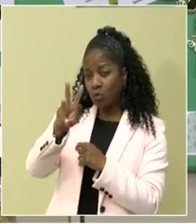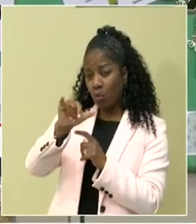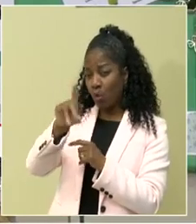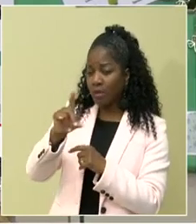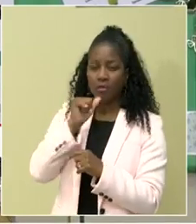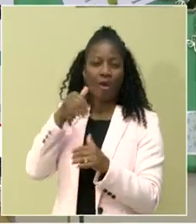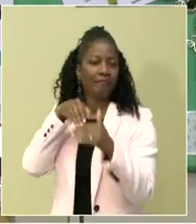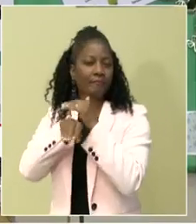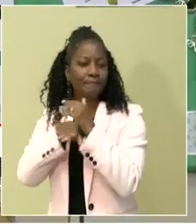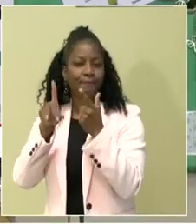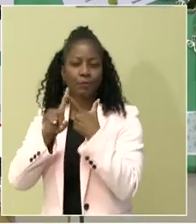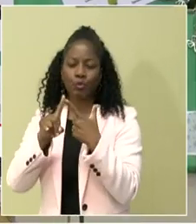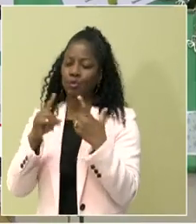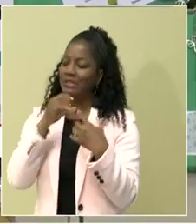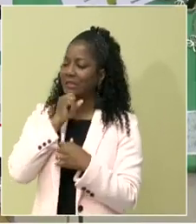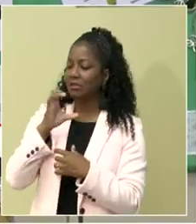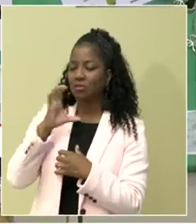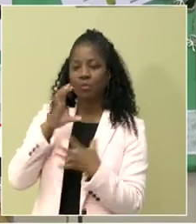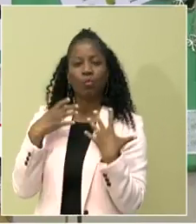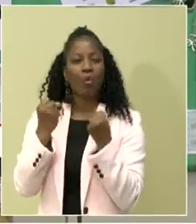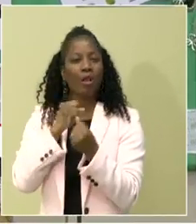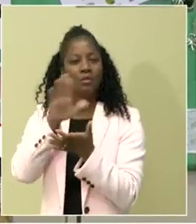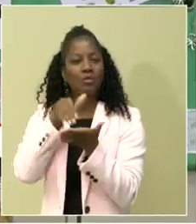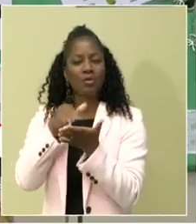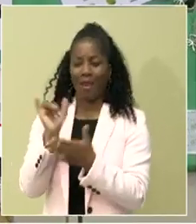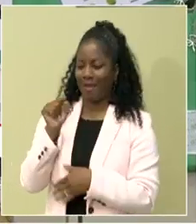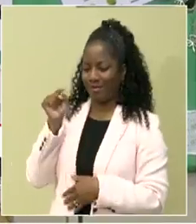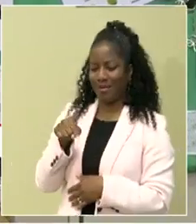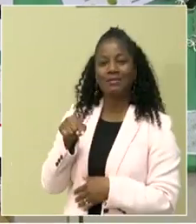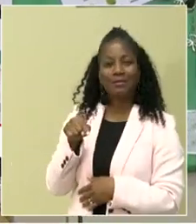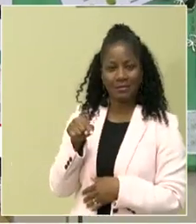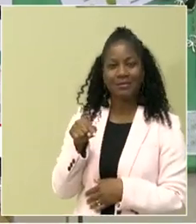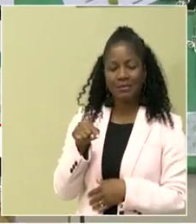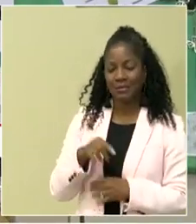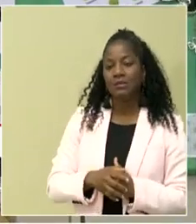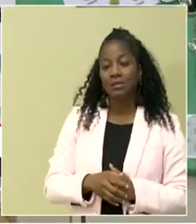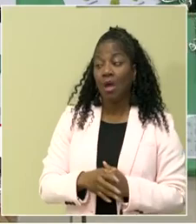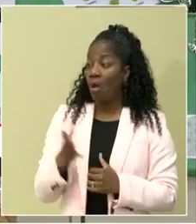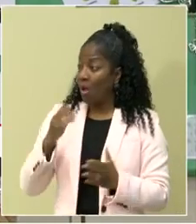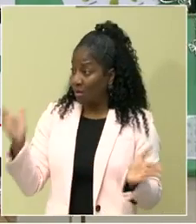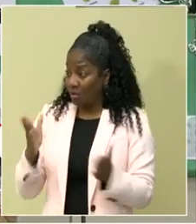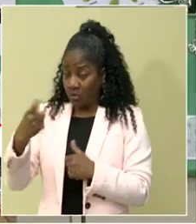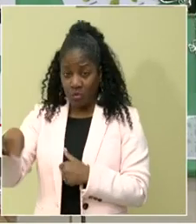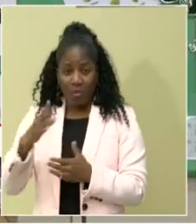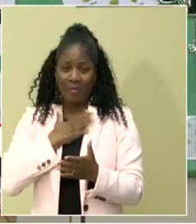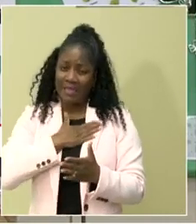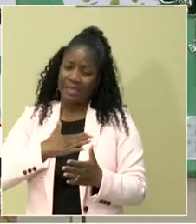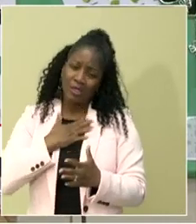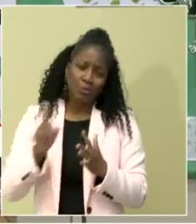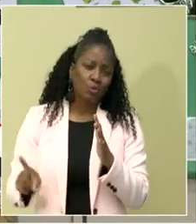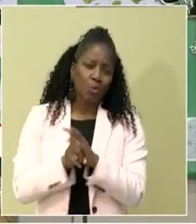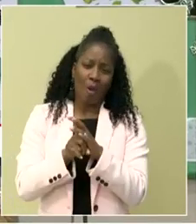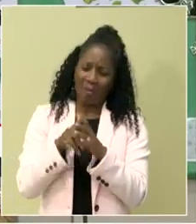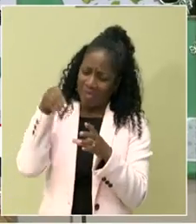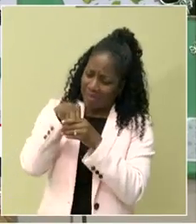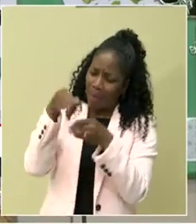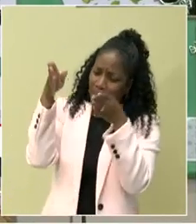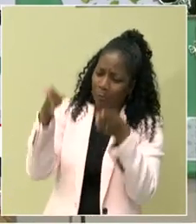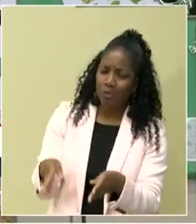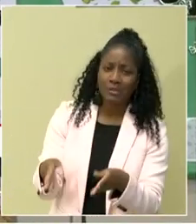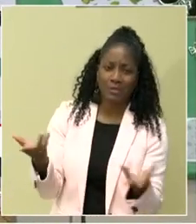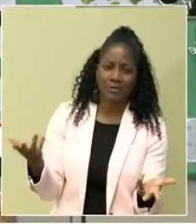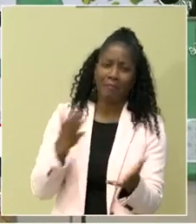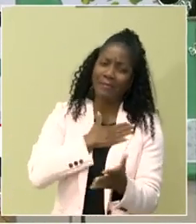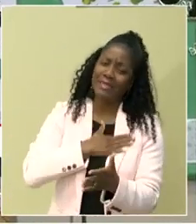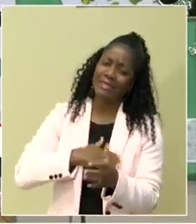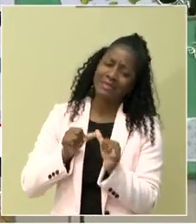a senior wellness center like this one. So I want to encourage you all, please keep coming in person. Please, please keep